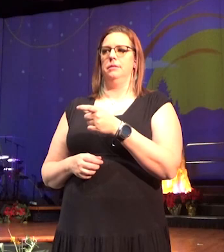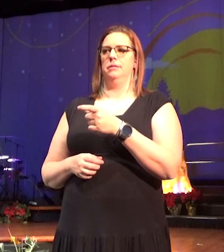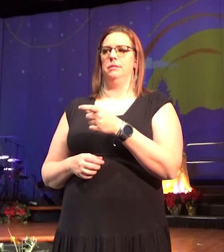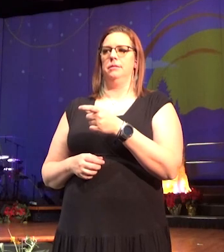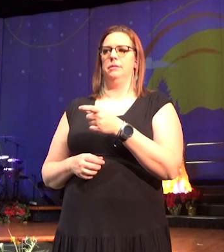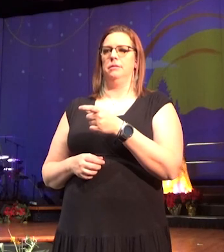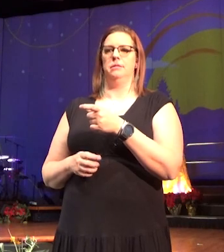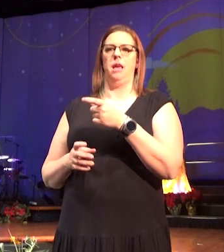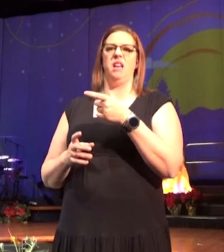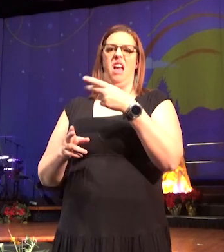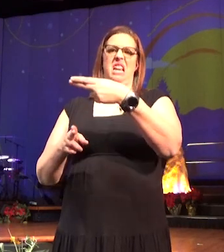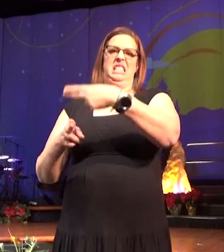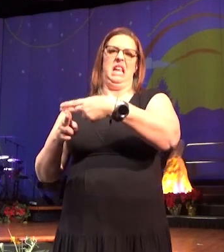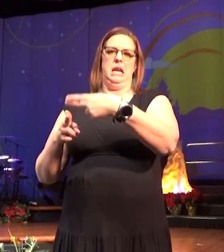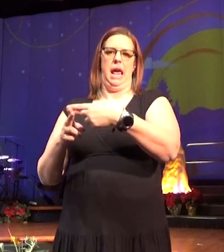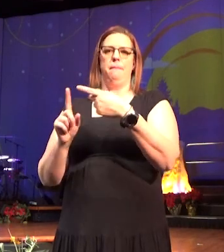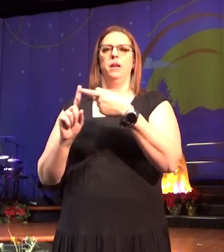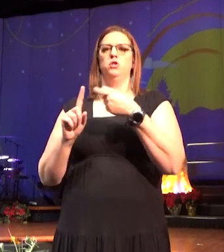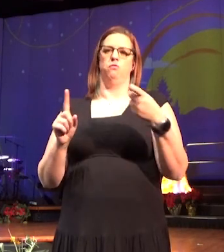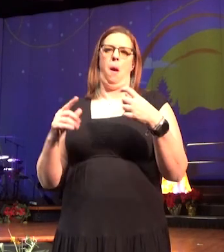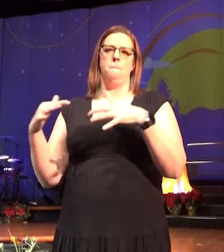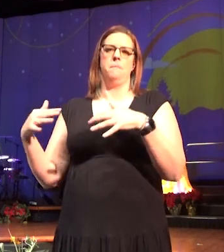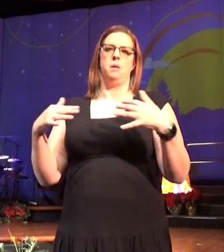got his name from combat.